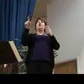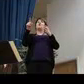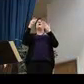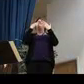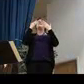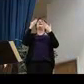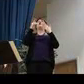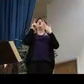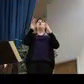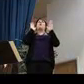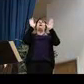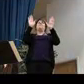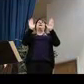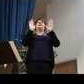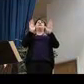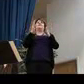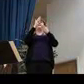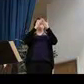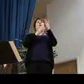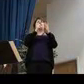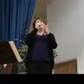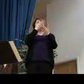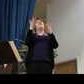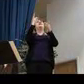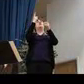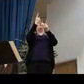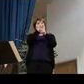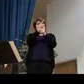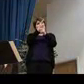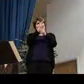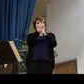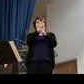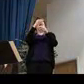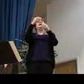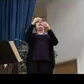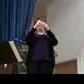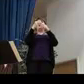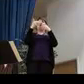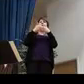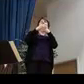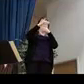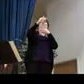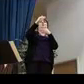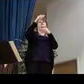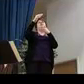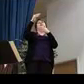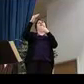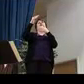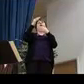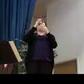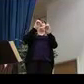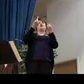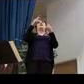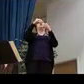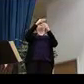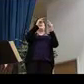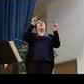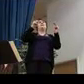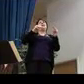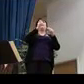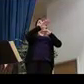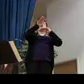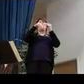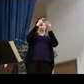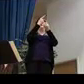is right in post-secondary education in Montana and all that is right in this great state.